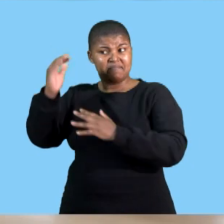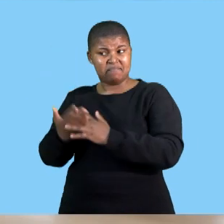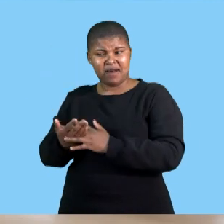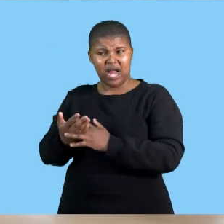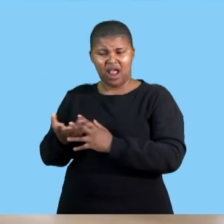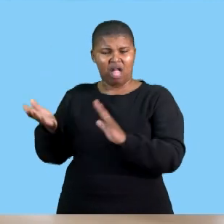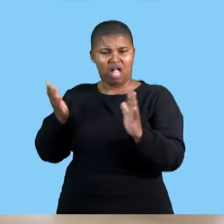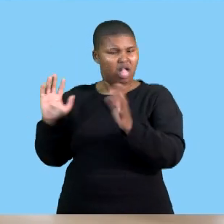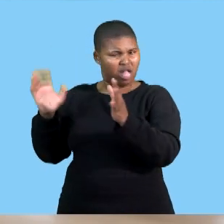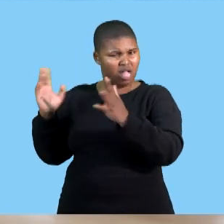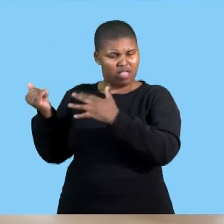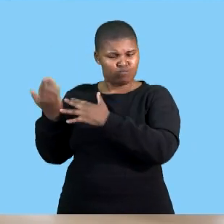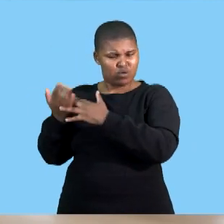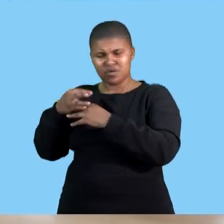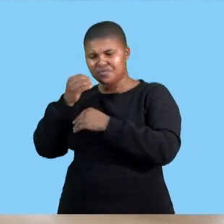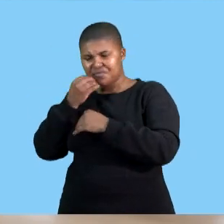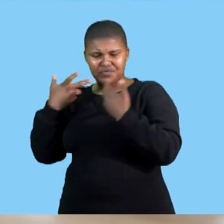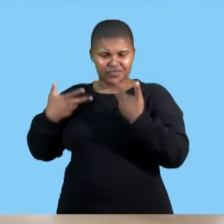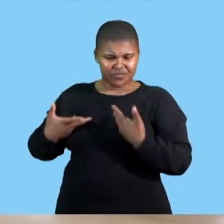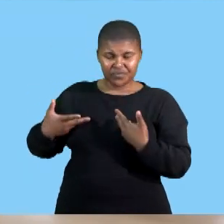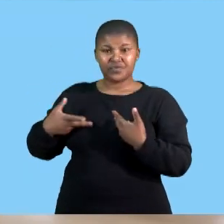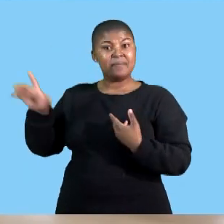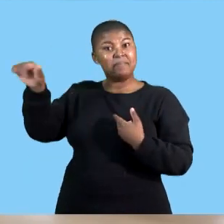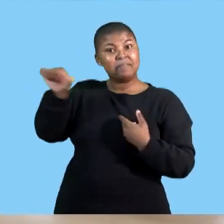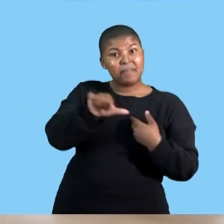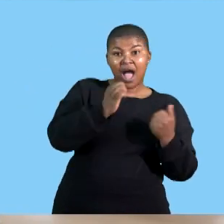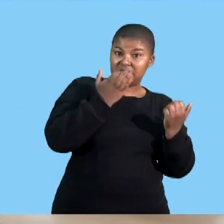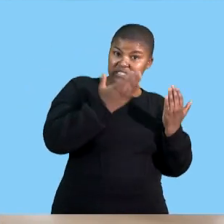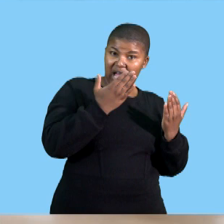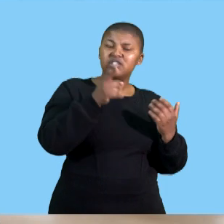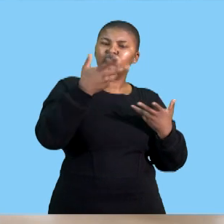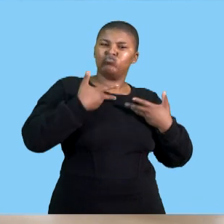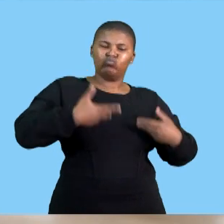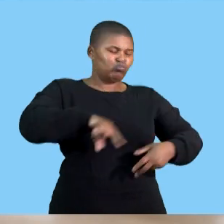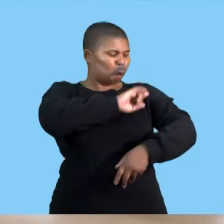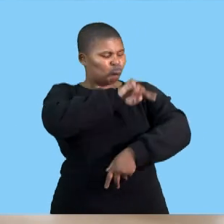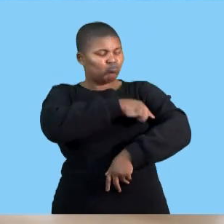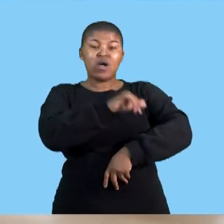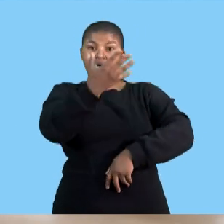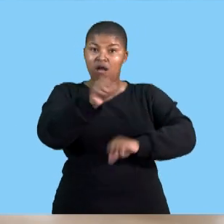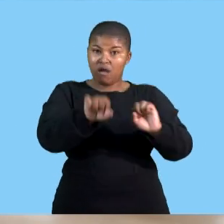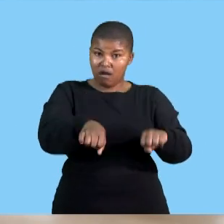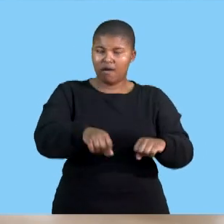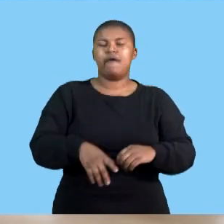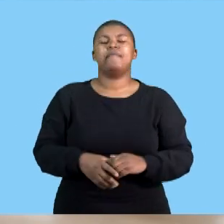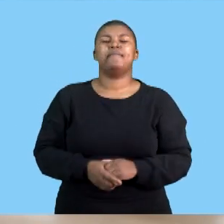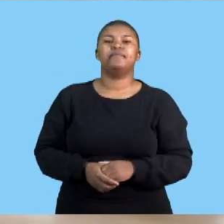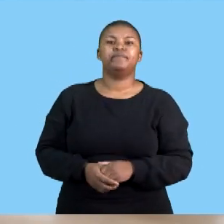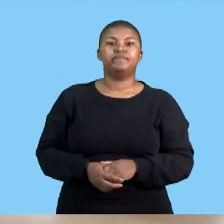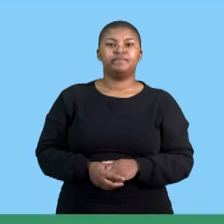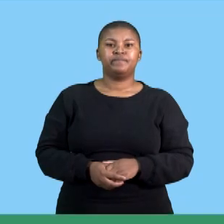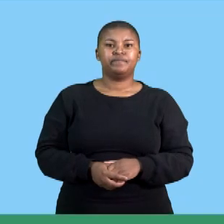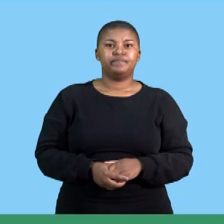for the next lesson, you are more revived and ready to tackle the lesson. You must also follow